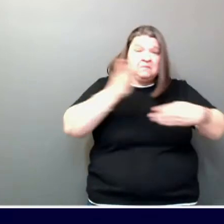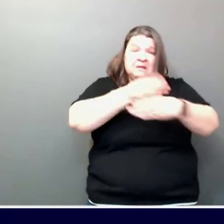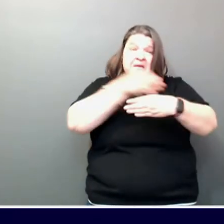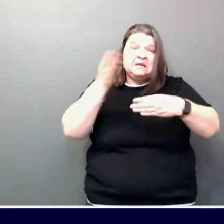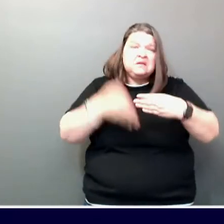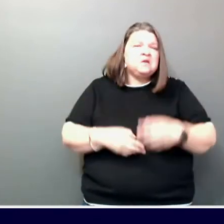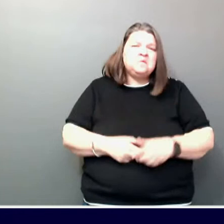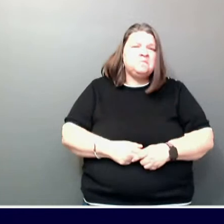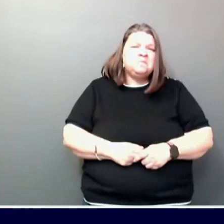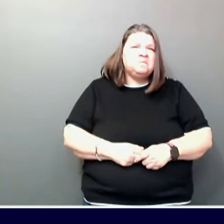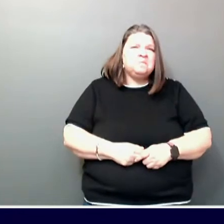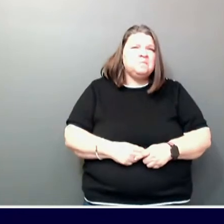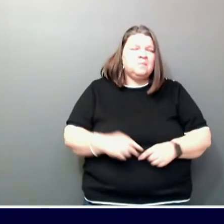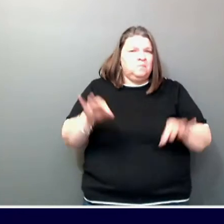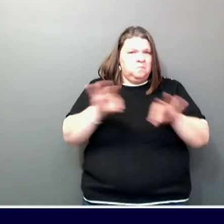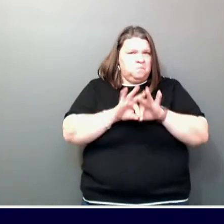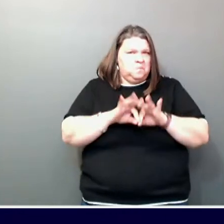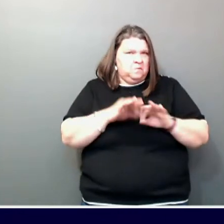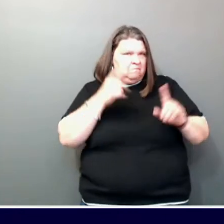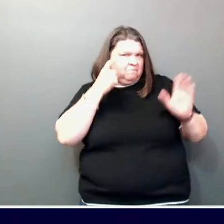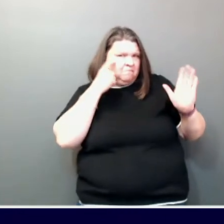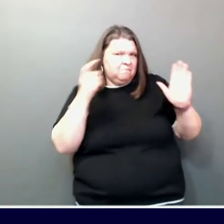respond to potential upswings.